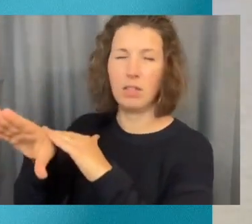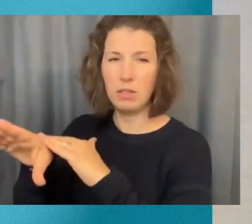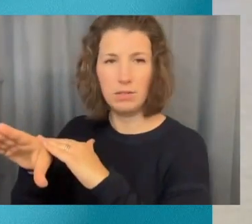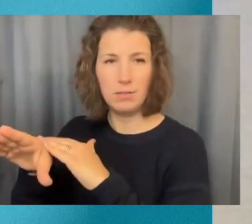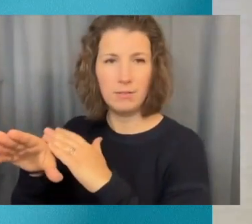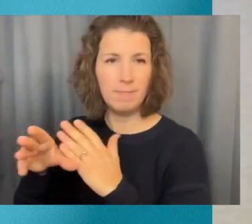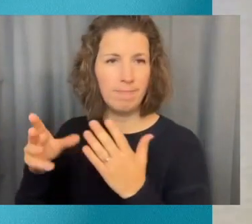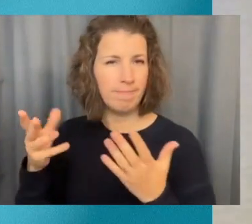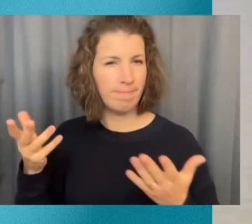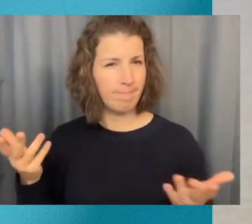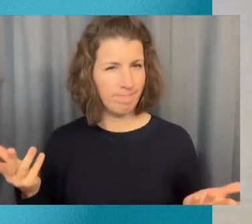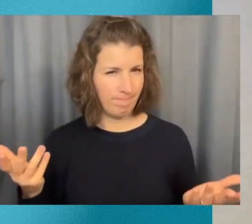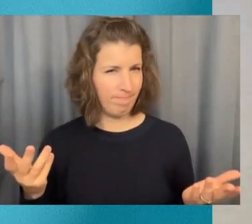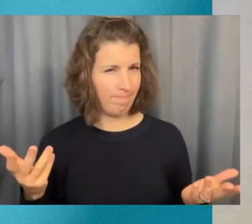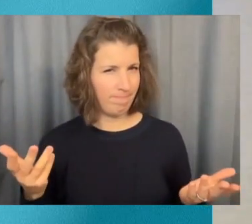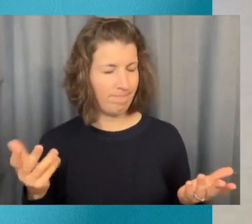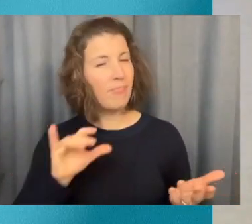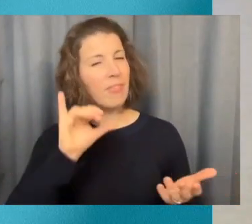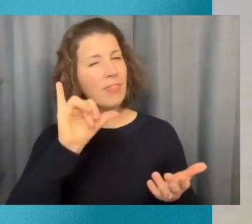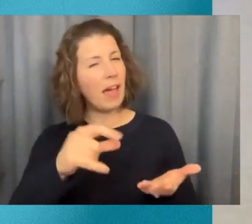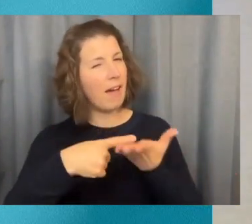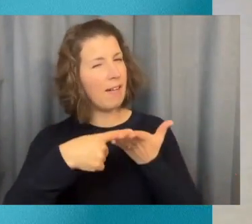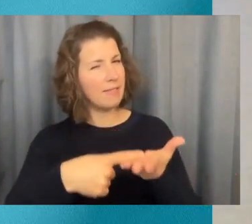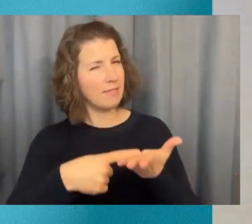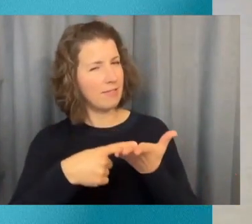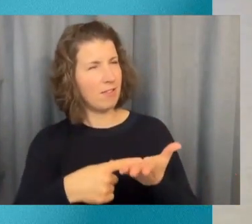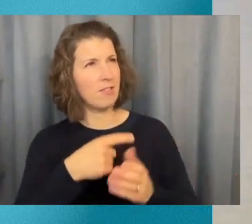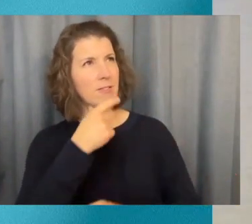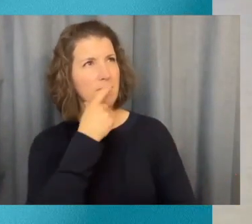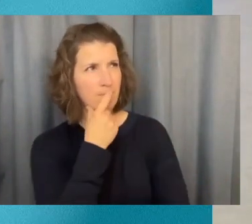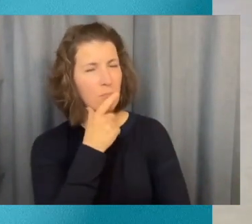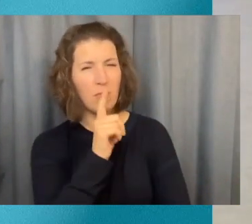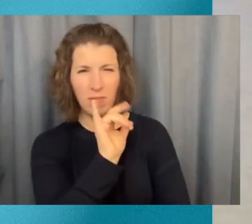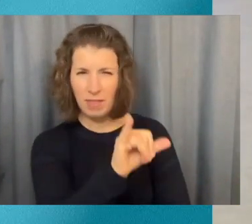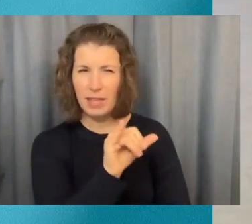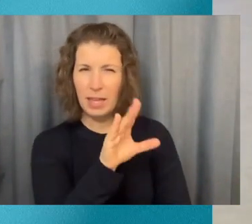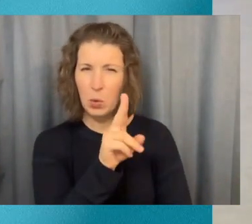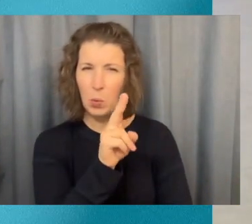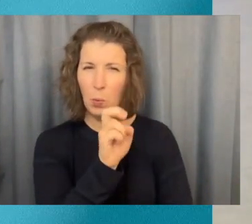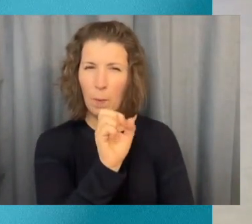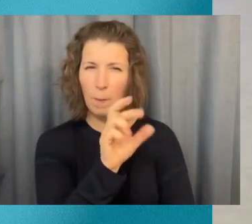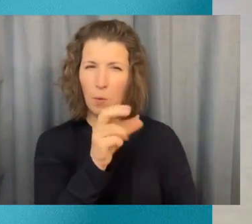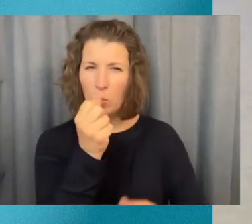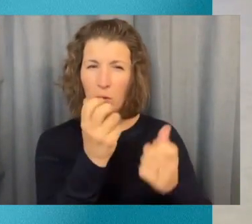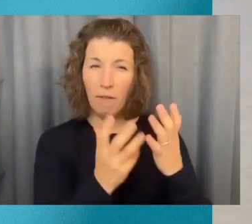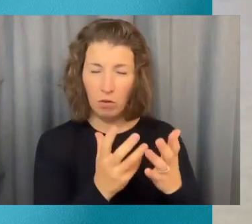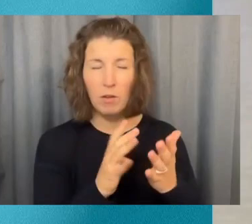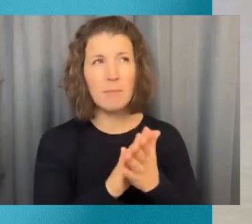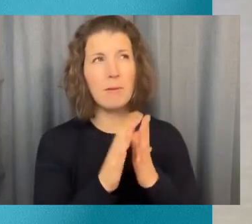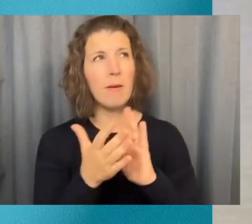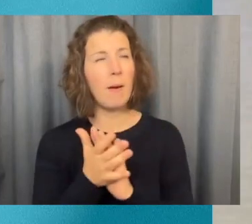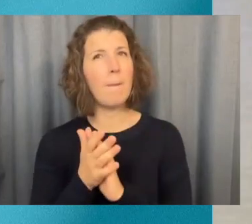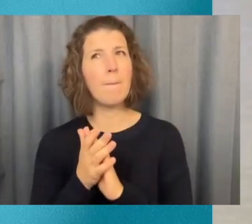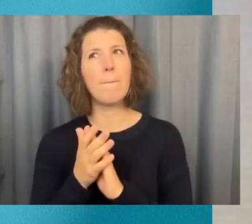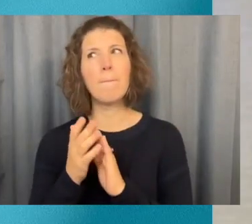That discussion led me to one quick thing that has become a mantra, at least for me,